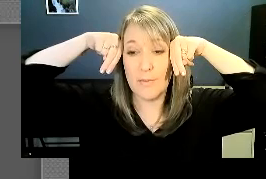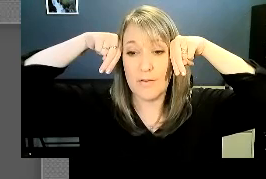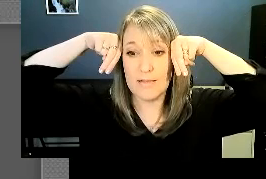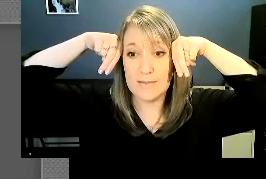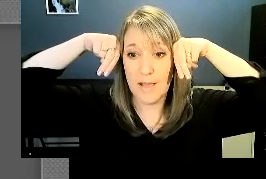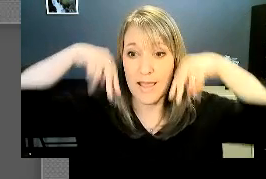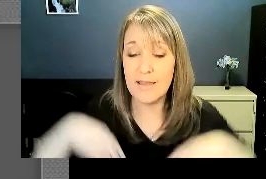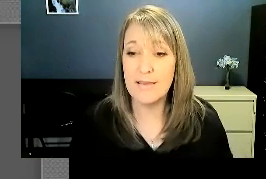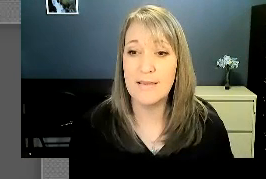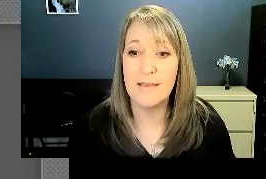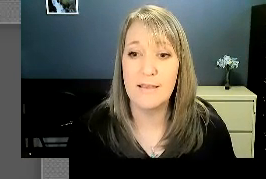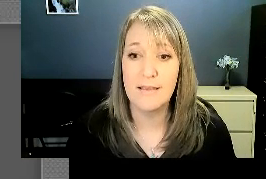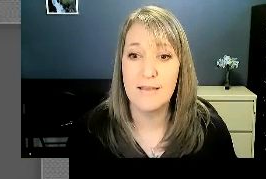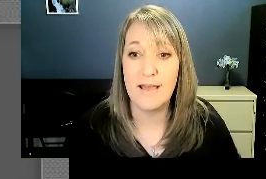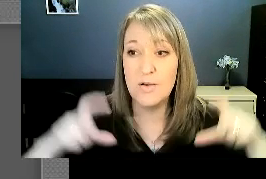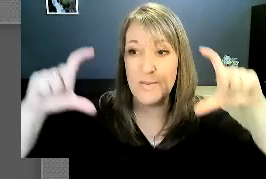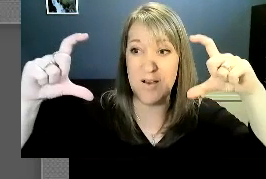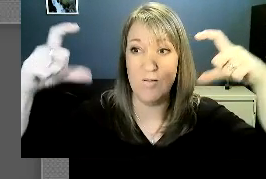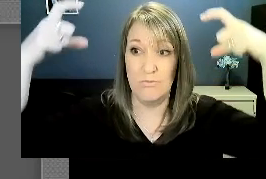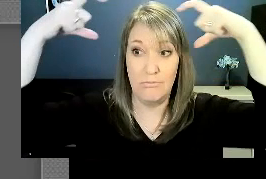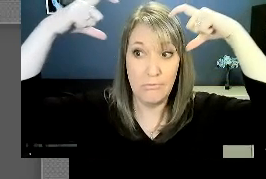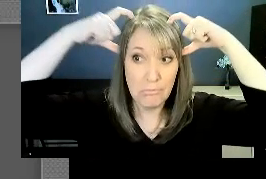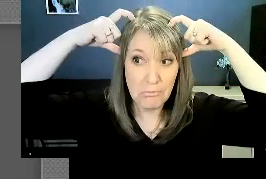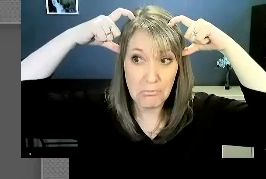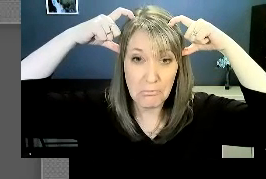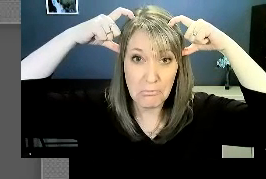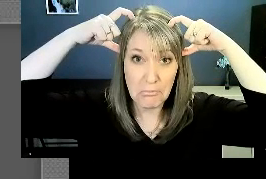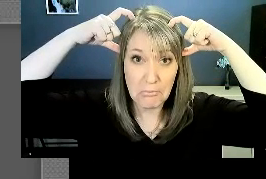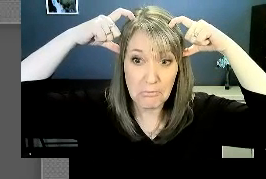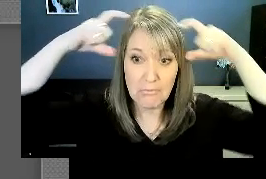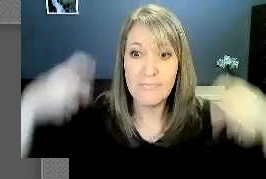bunny, they were this way. How about